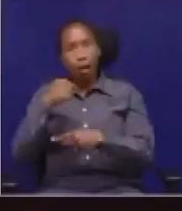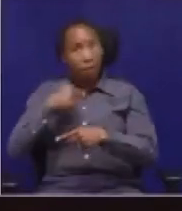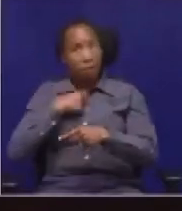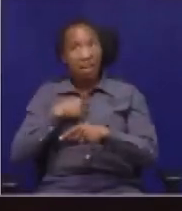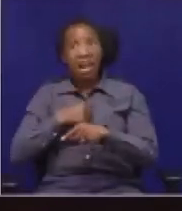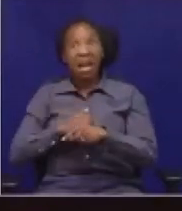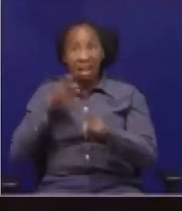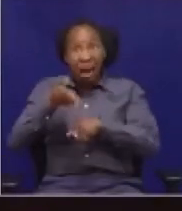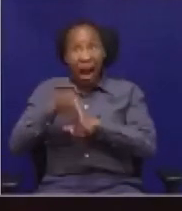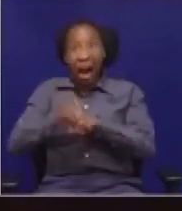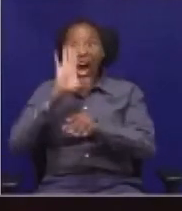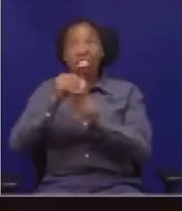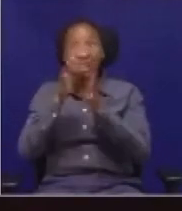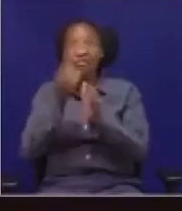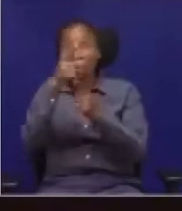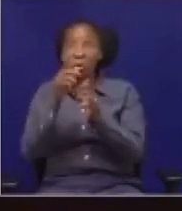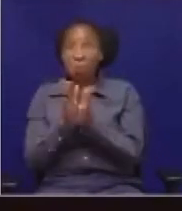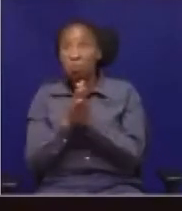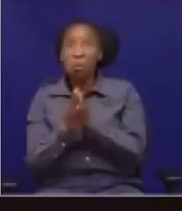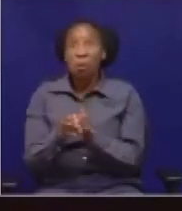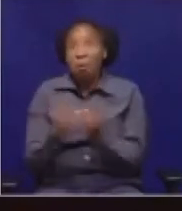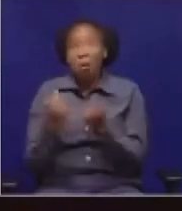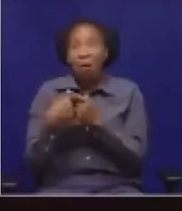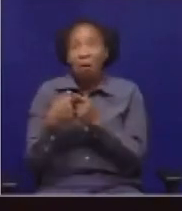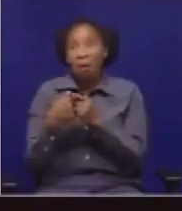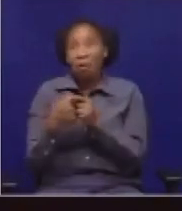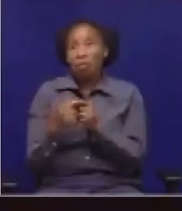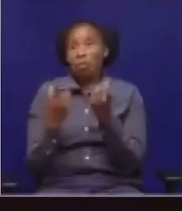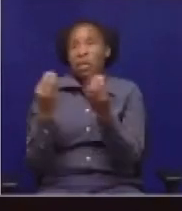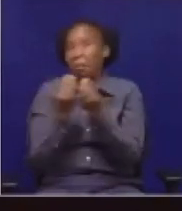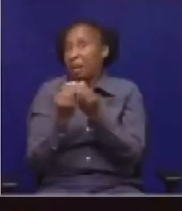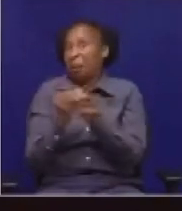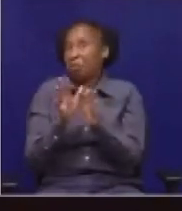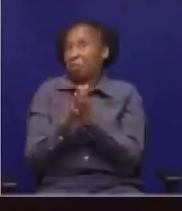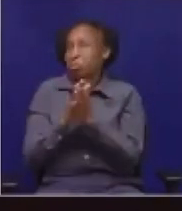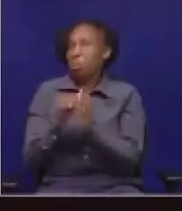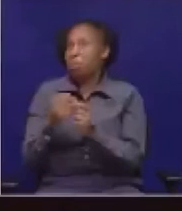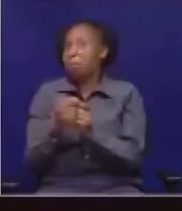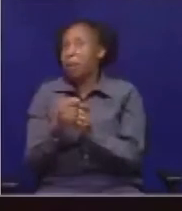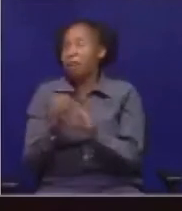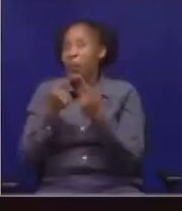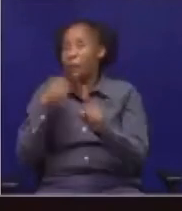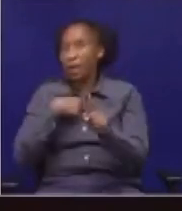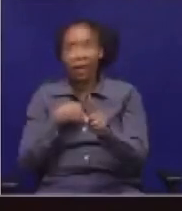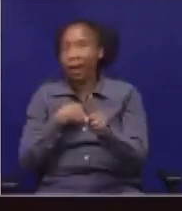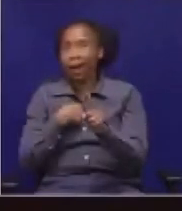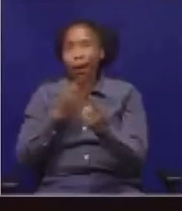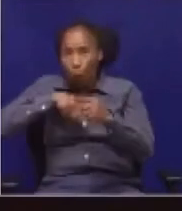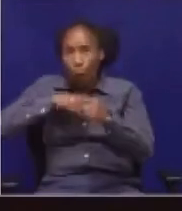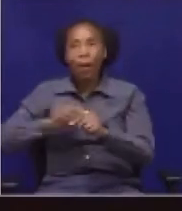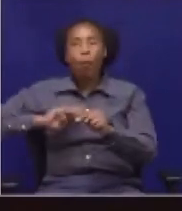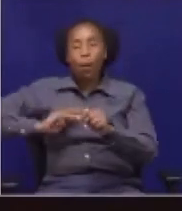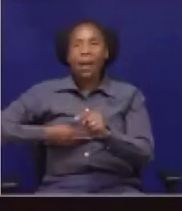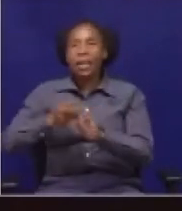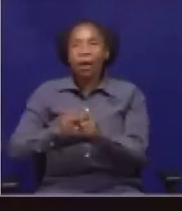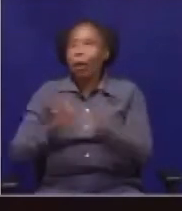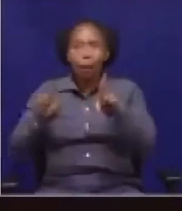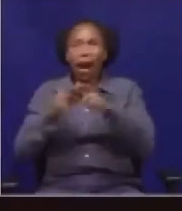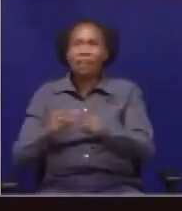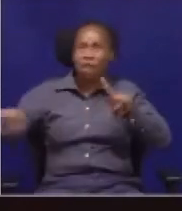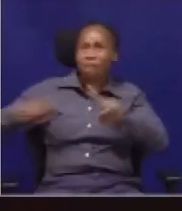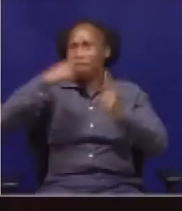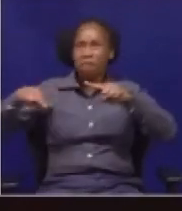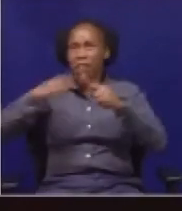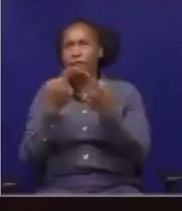allyship. I am asking for common decency. As women, we should not need to fight just for the right to